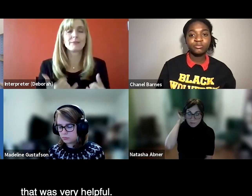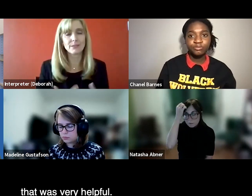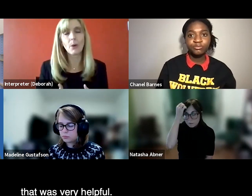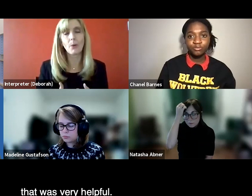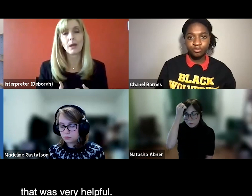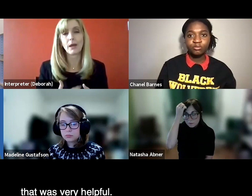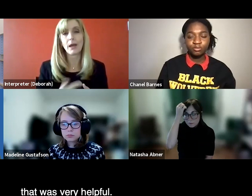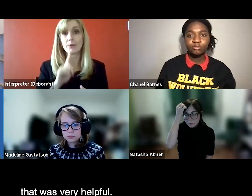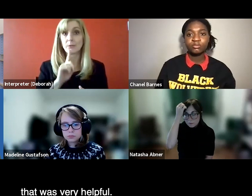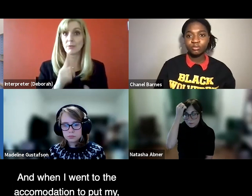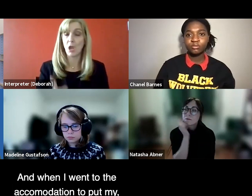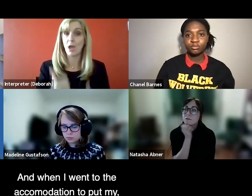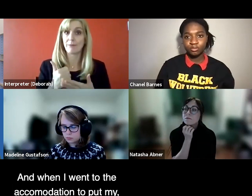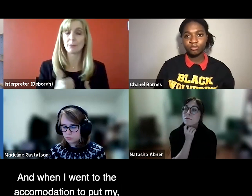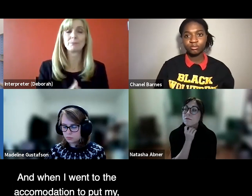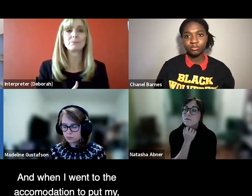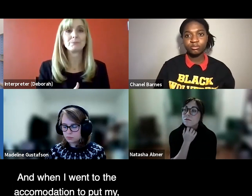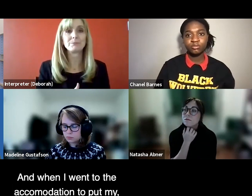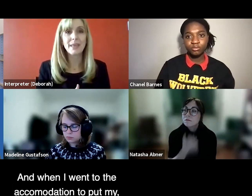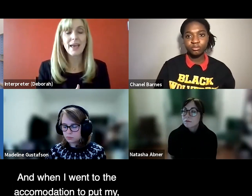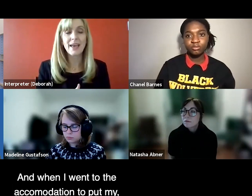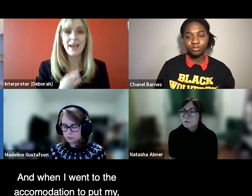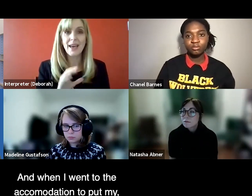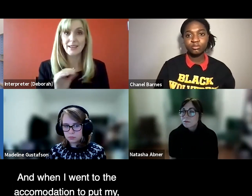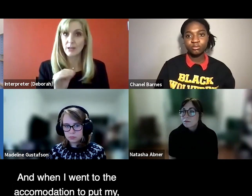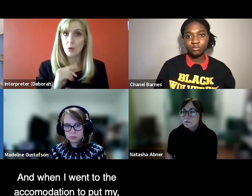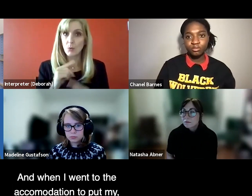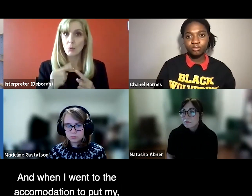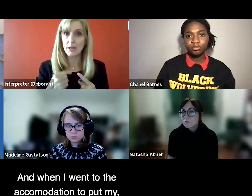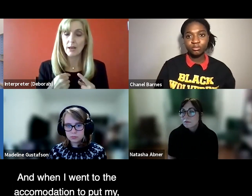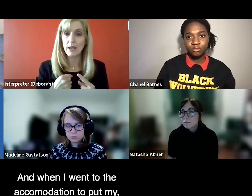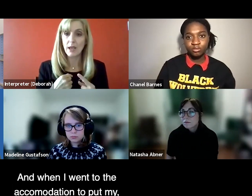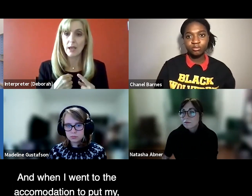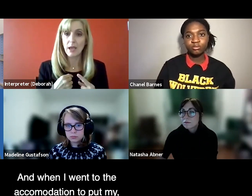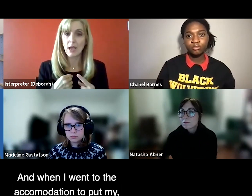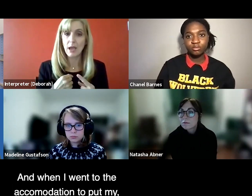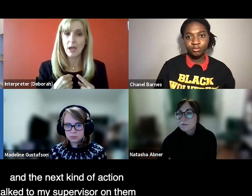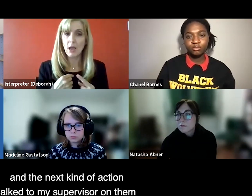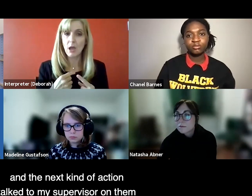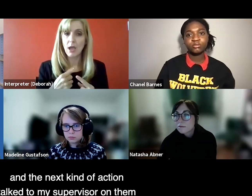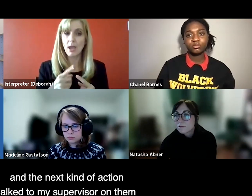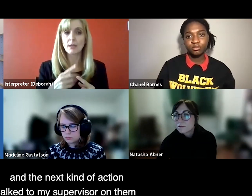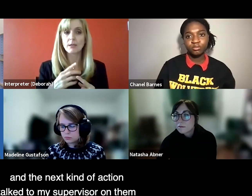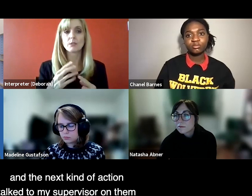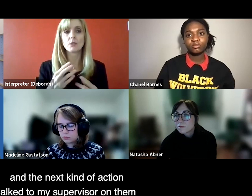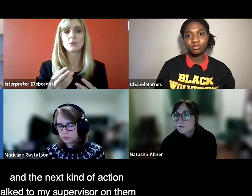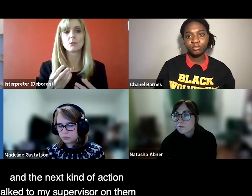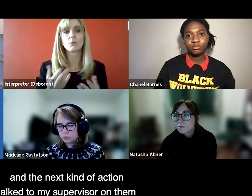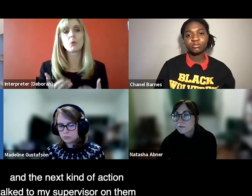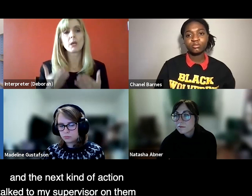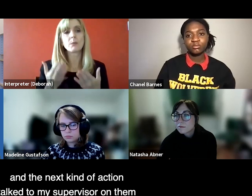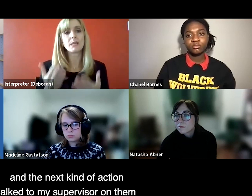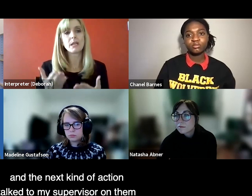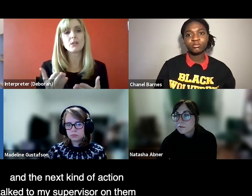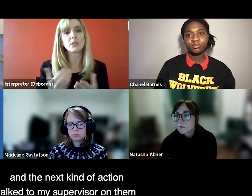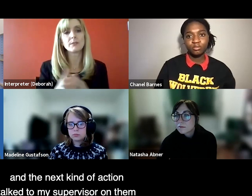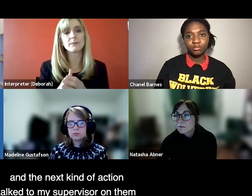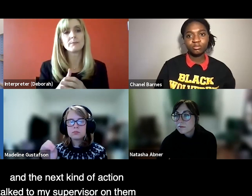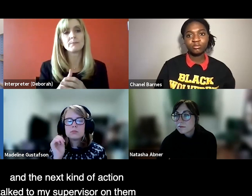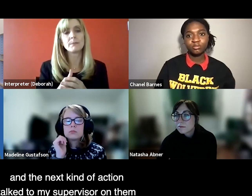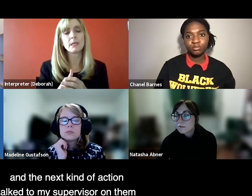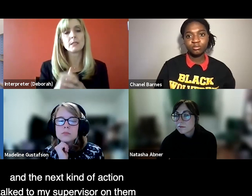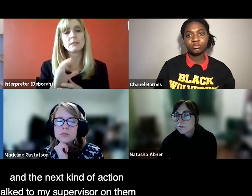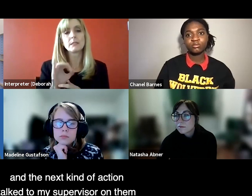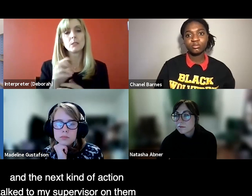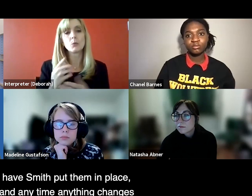really helpful. And now when Cindy does her recommendation to put tomorrow in the next format, send them to the